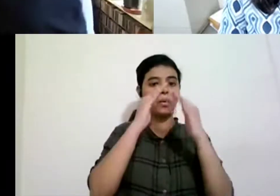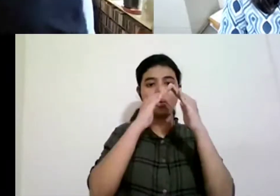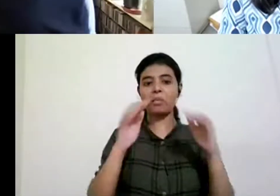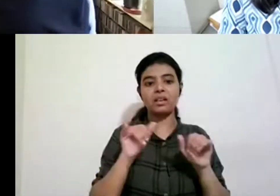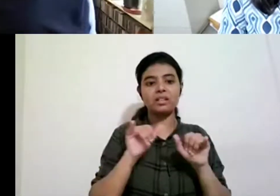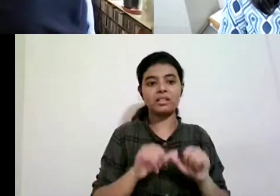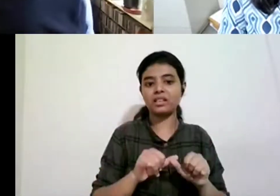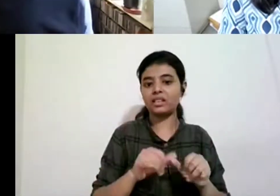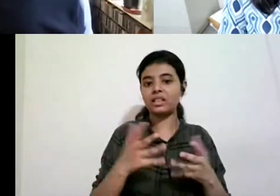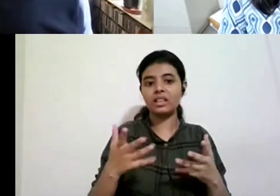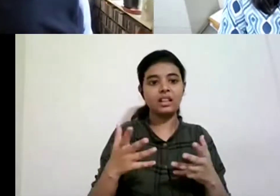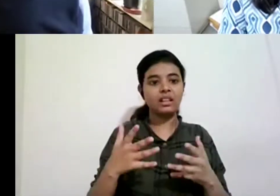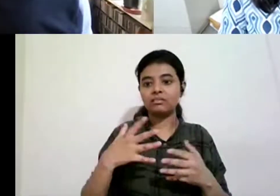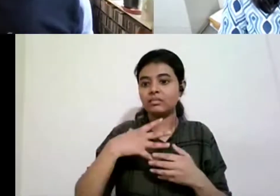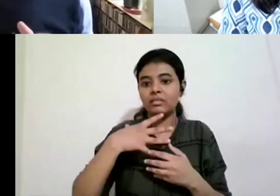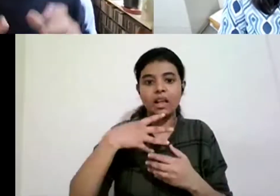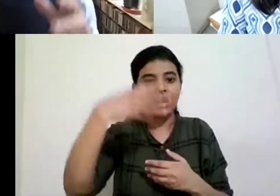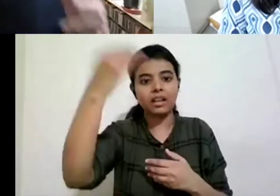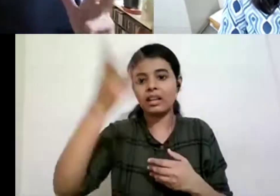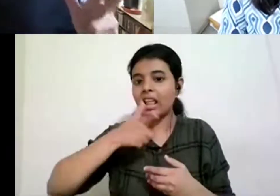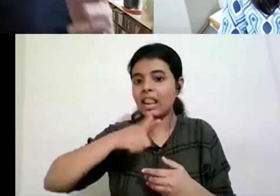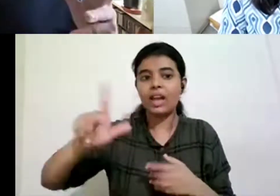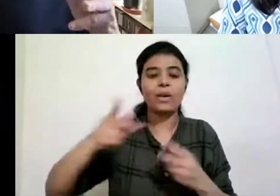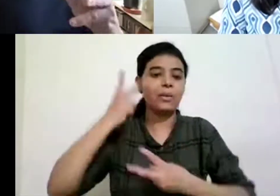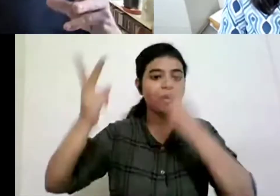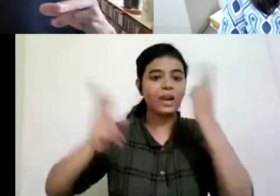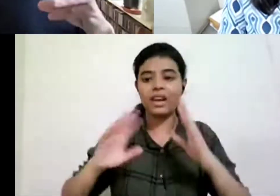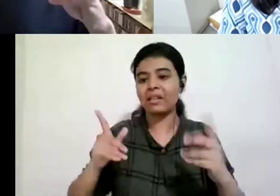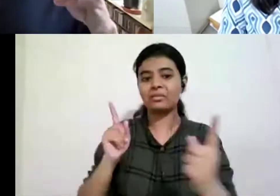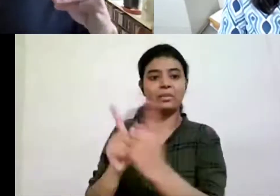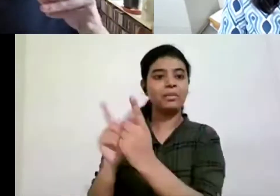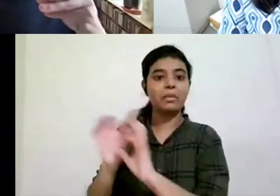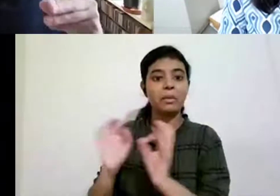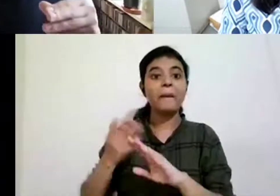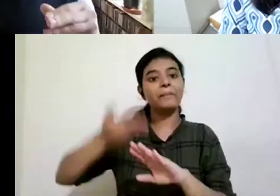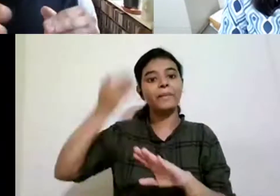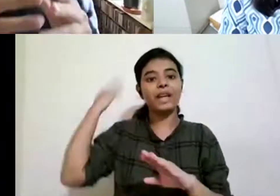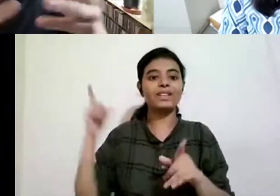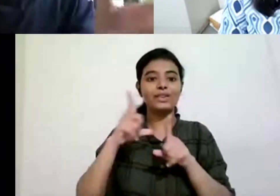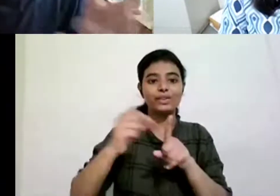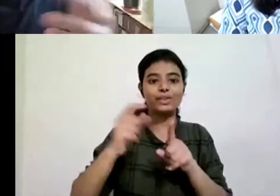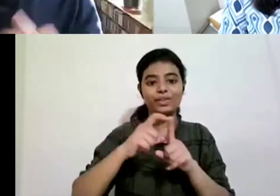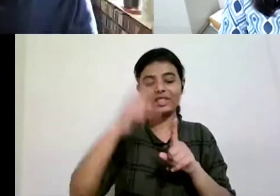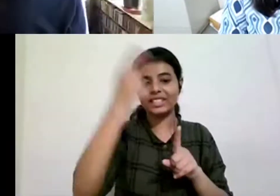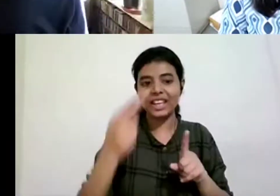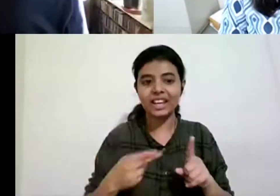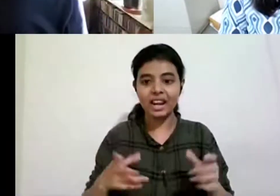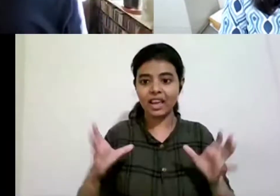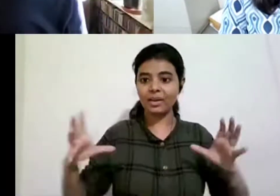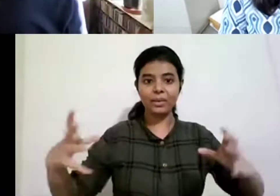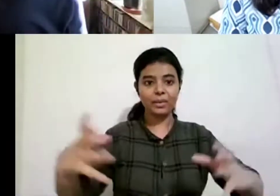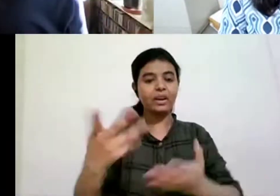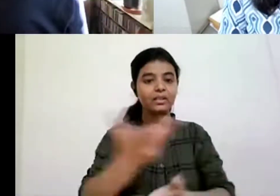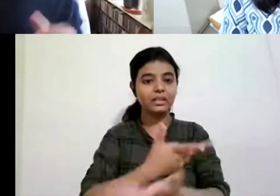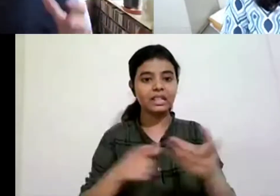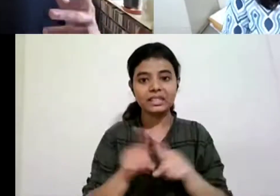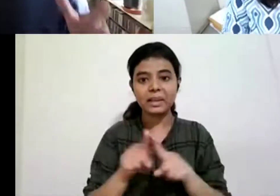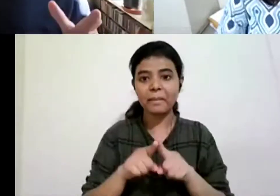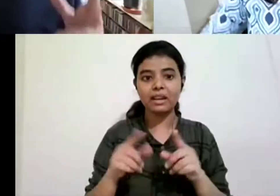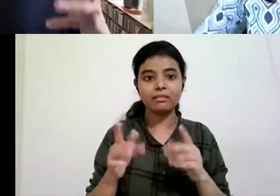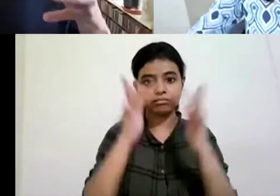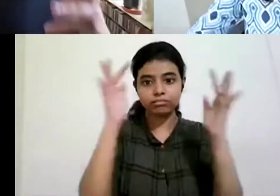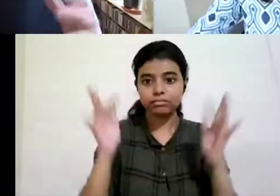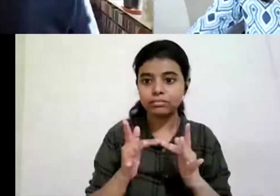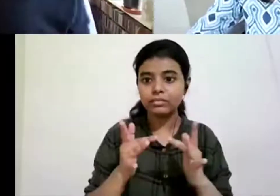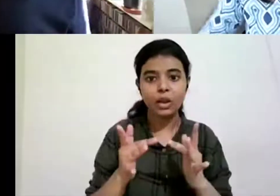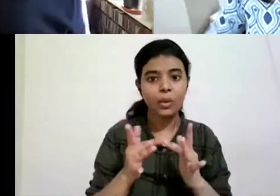being allowed to meet anymore. We were doing focus group like we were doing as we are doing right now here. We were